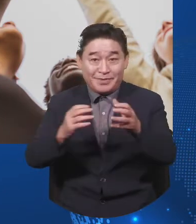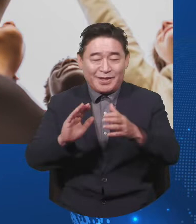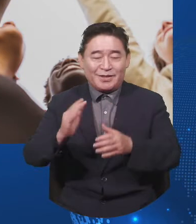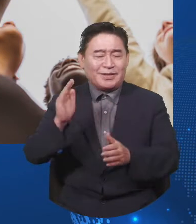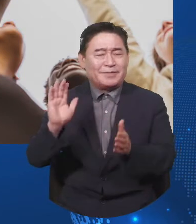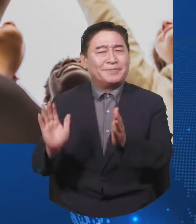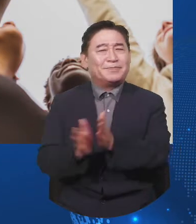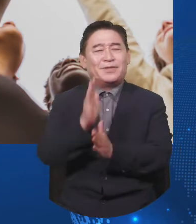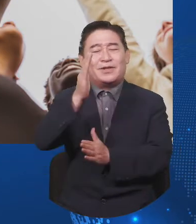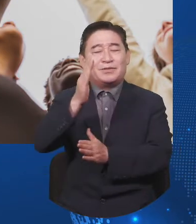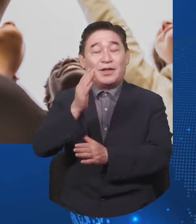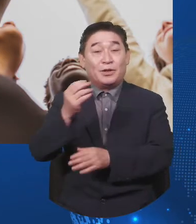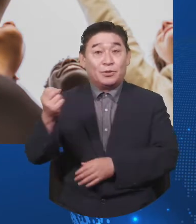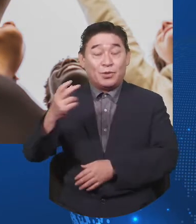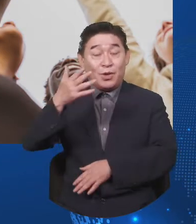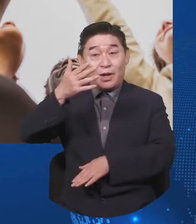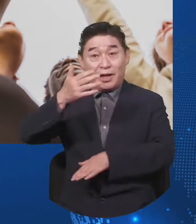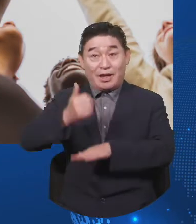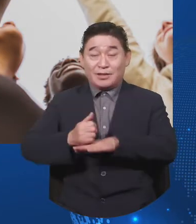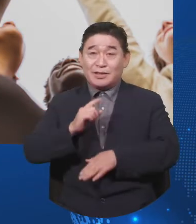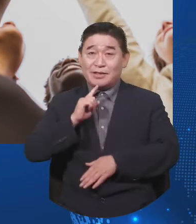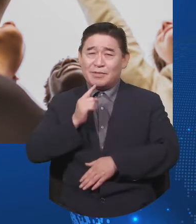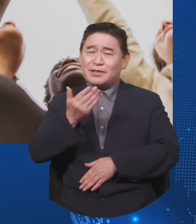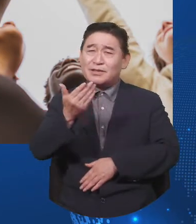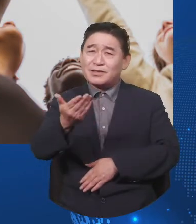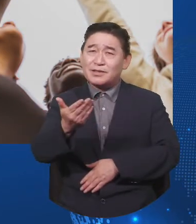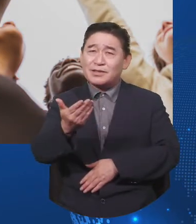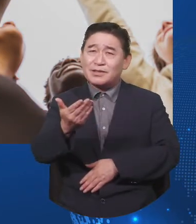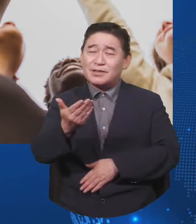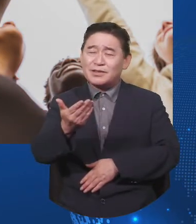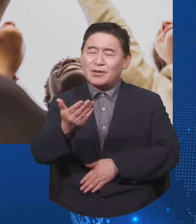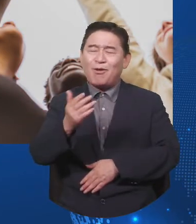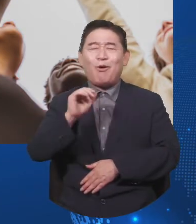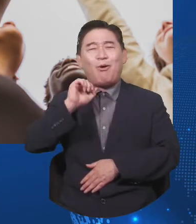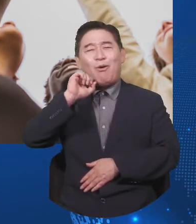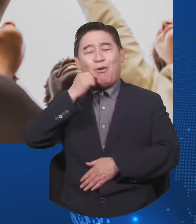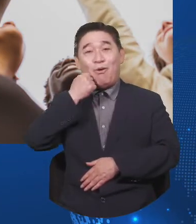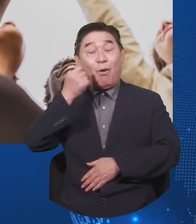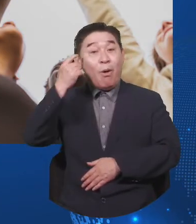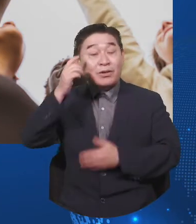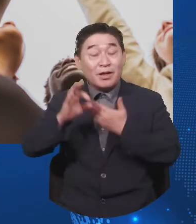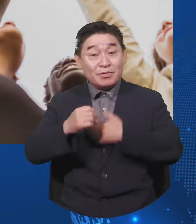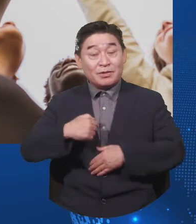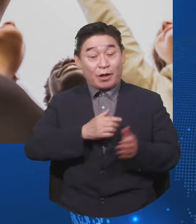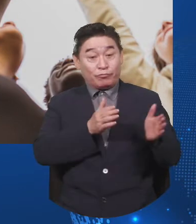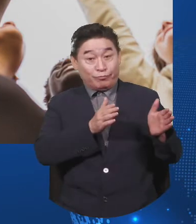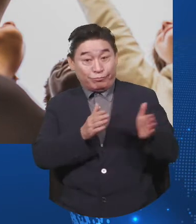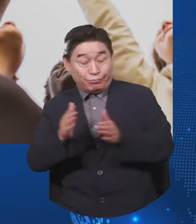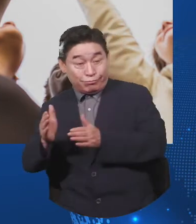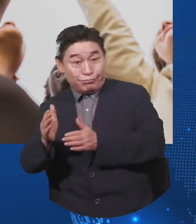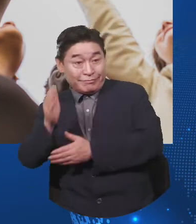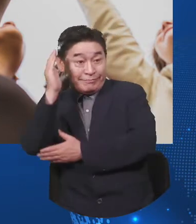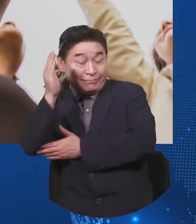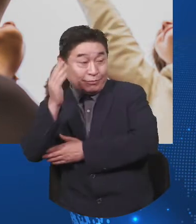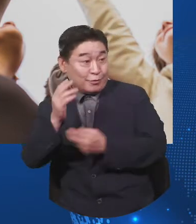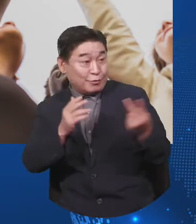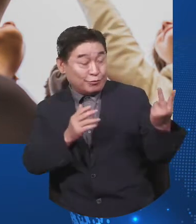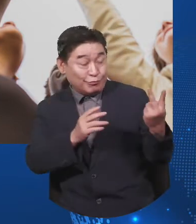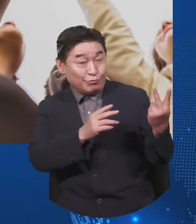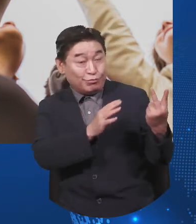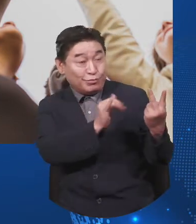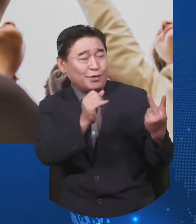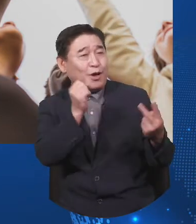of the things that I had prepared has already been said, so I will be quoting you in my